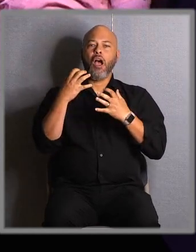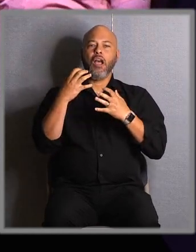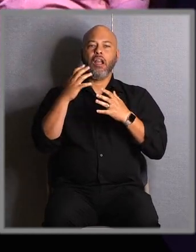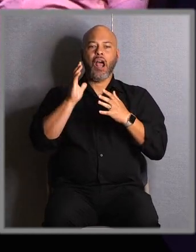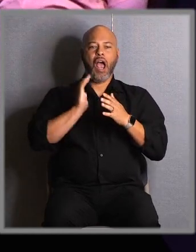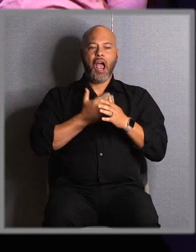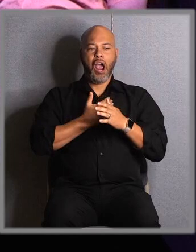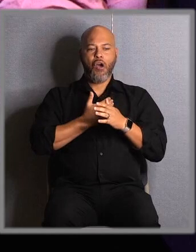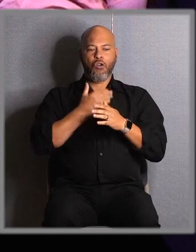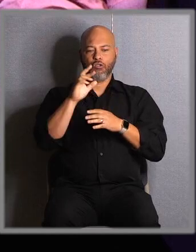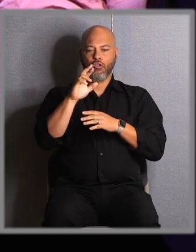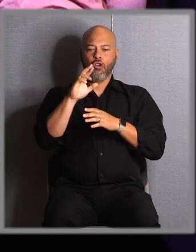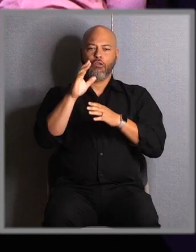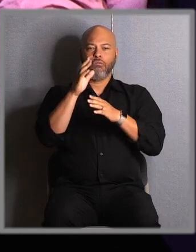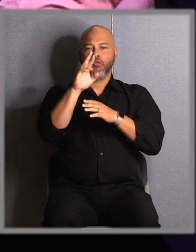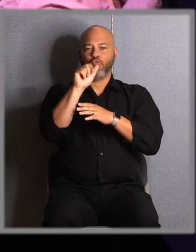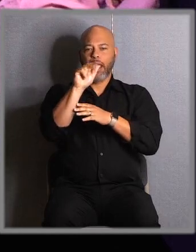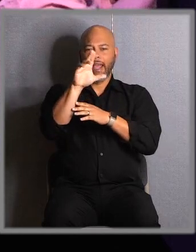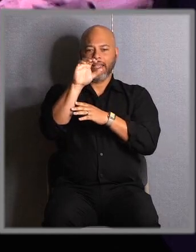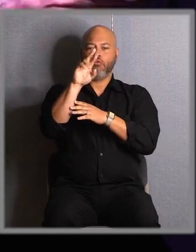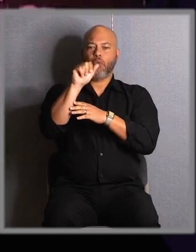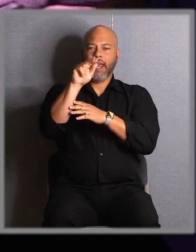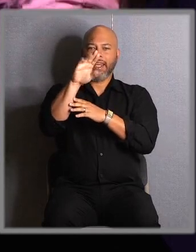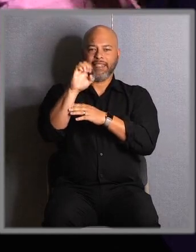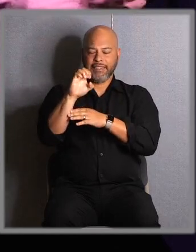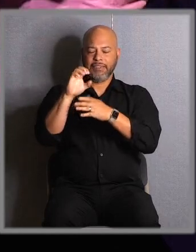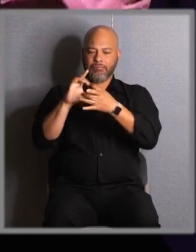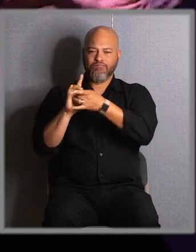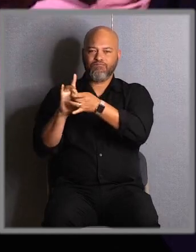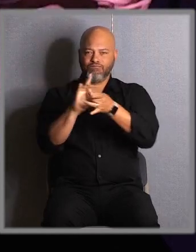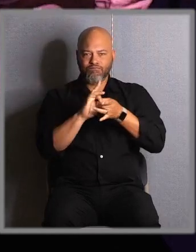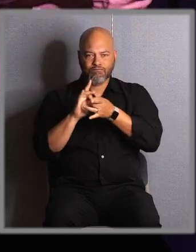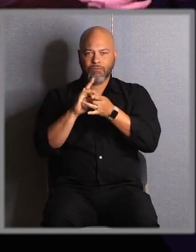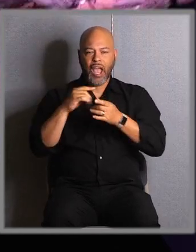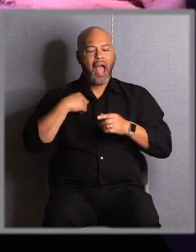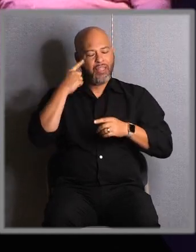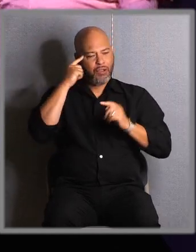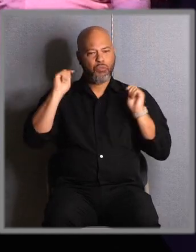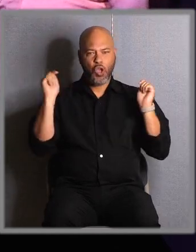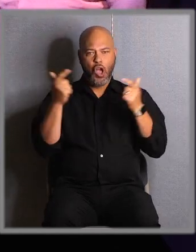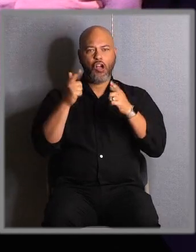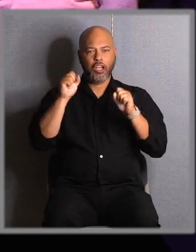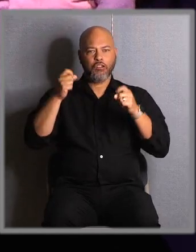reconciliation. I would expect that we would all agree on that.